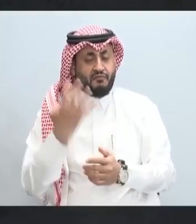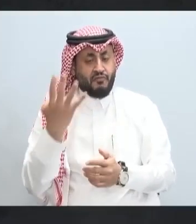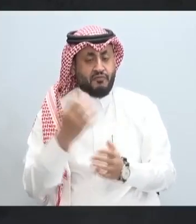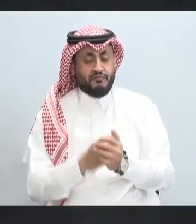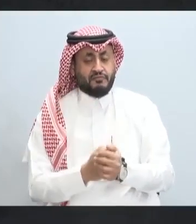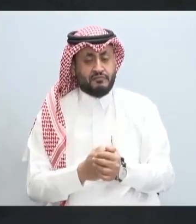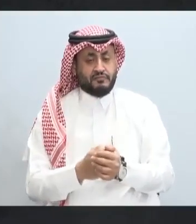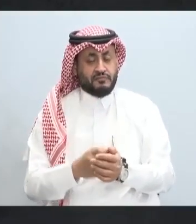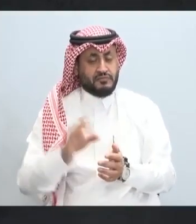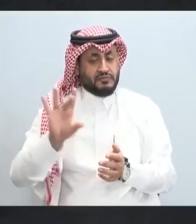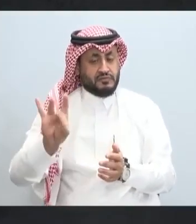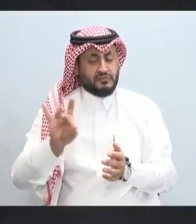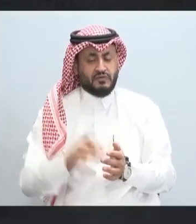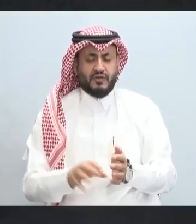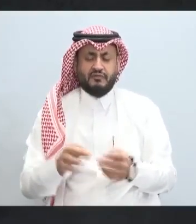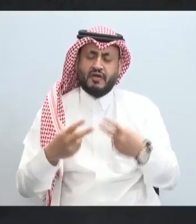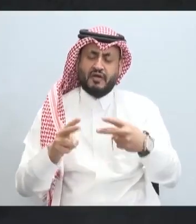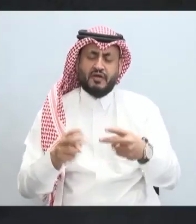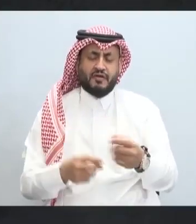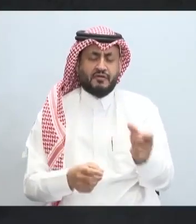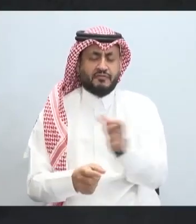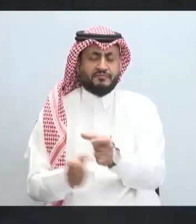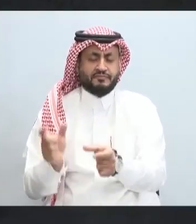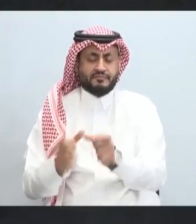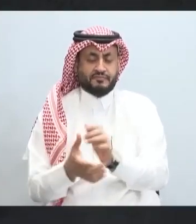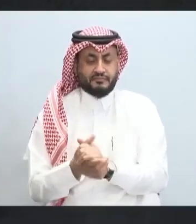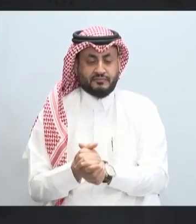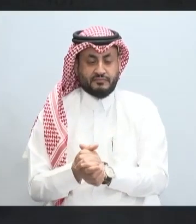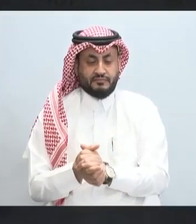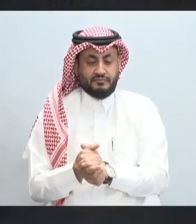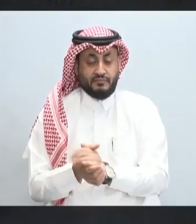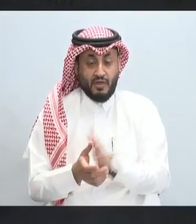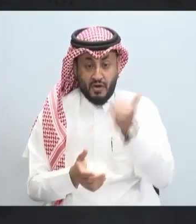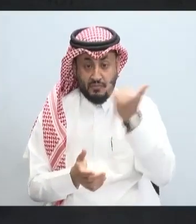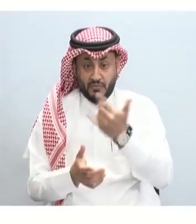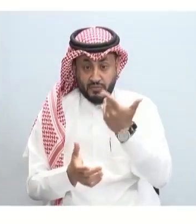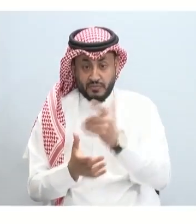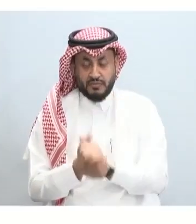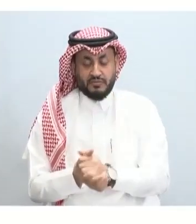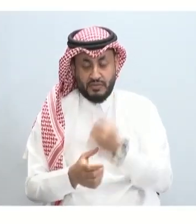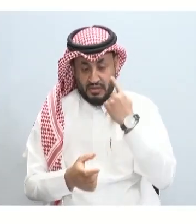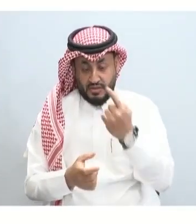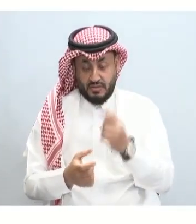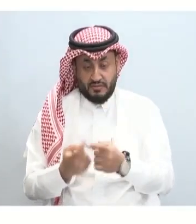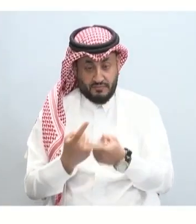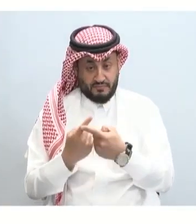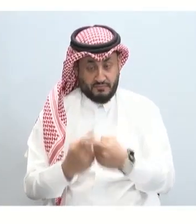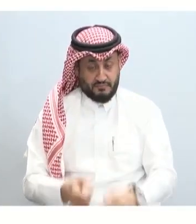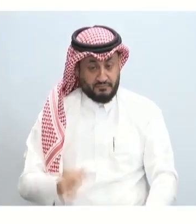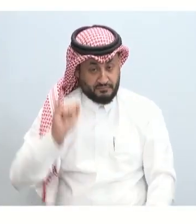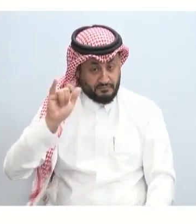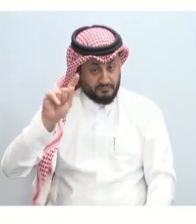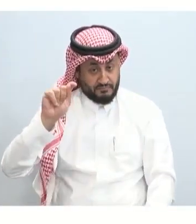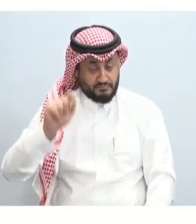takes about 9 hours. So here, what is most important is that we start our answer